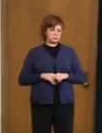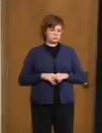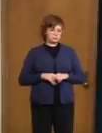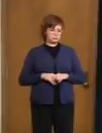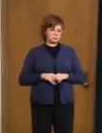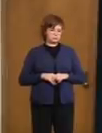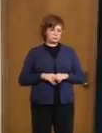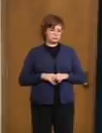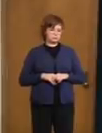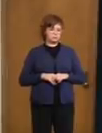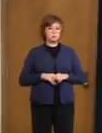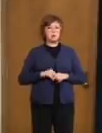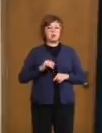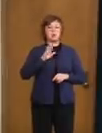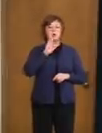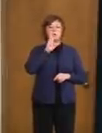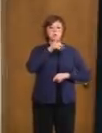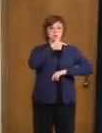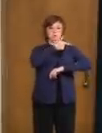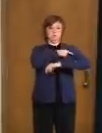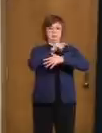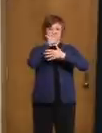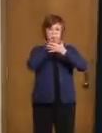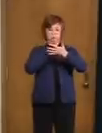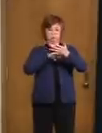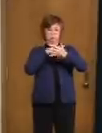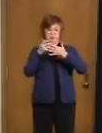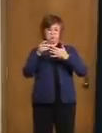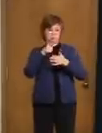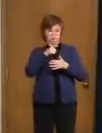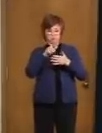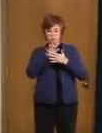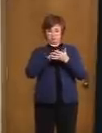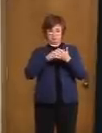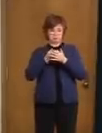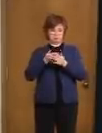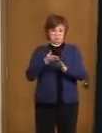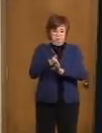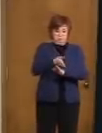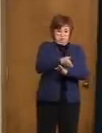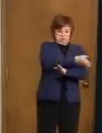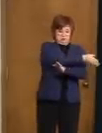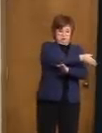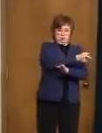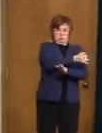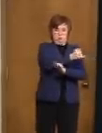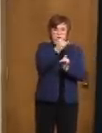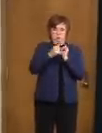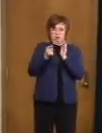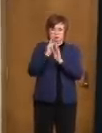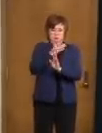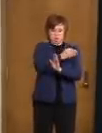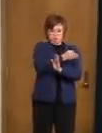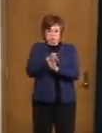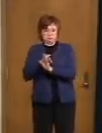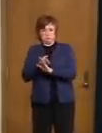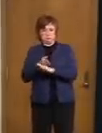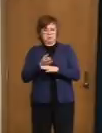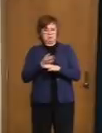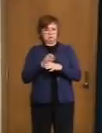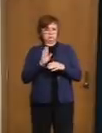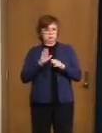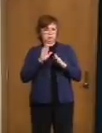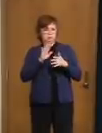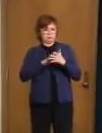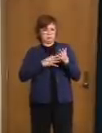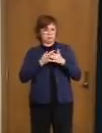vaccine doses are going to go? Like, is it a few days before you get them? Are we talking weeks ahead? And what kind of a communication is